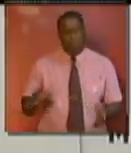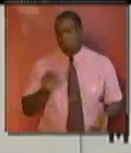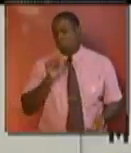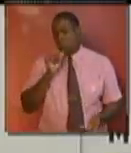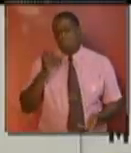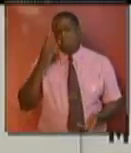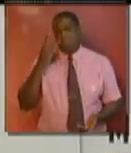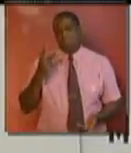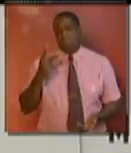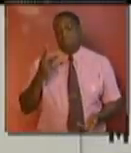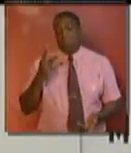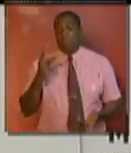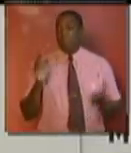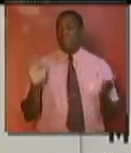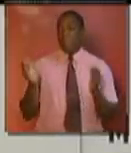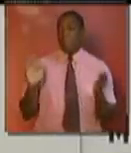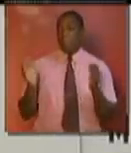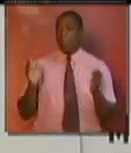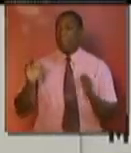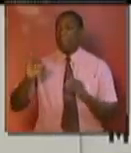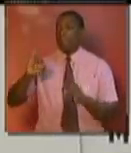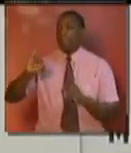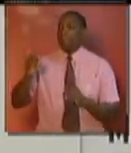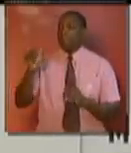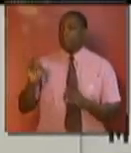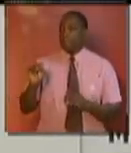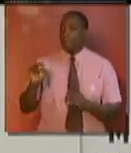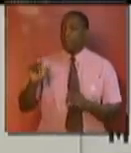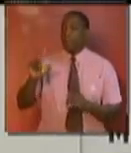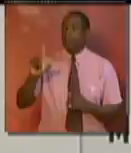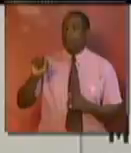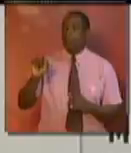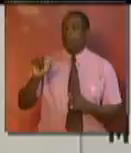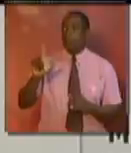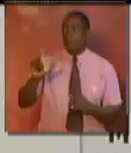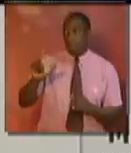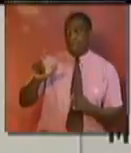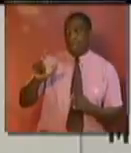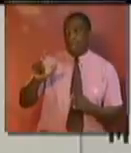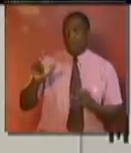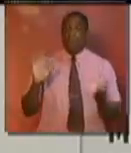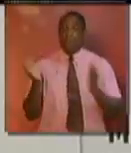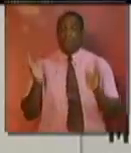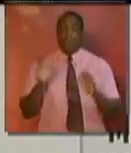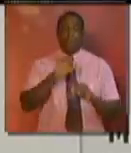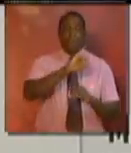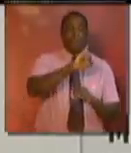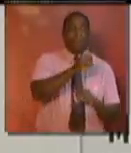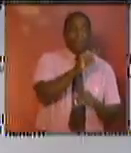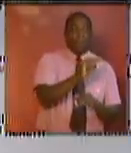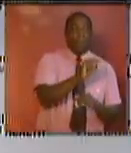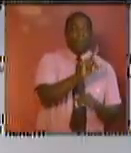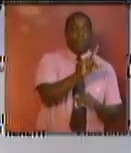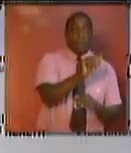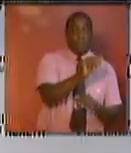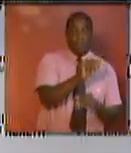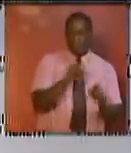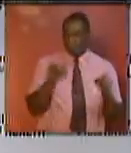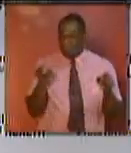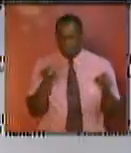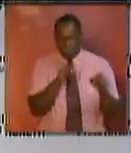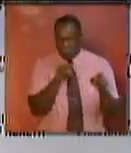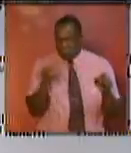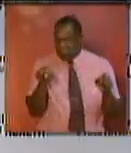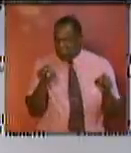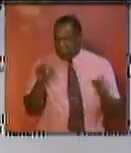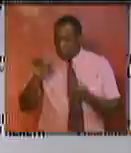lower than January 2020. So we may be continuing to see that decline. Thank you. Thank you very much,